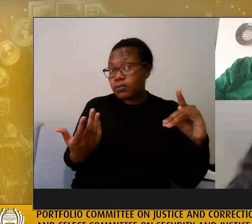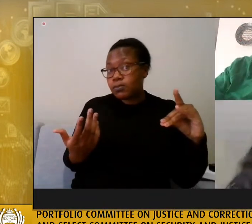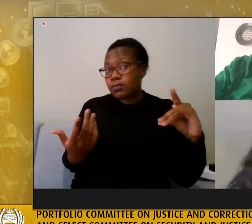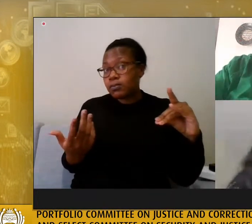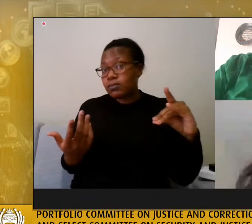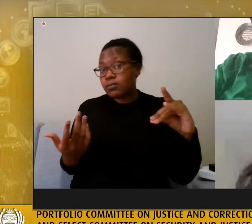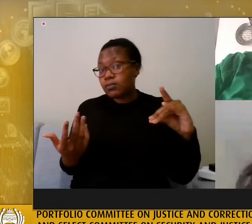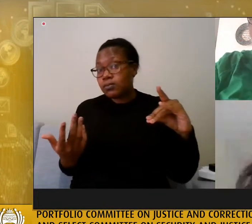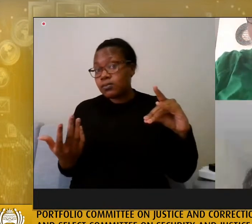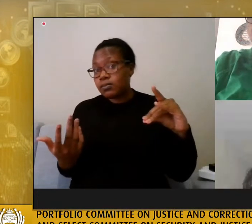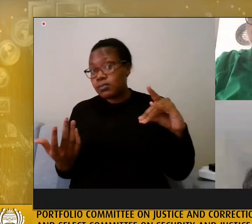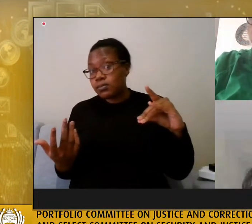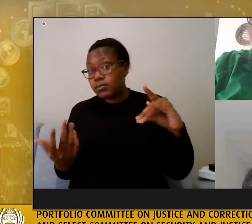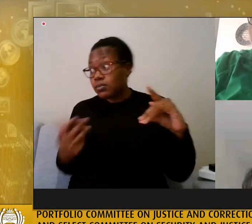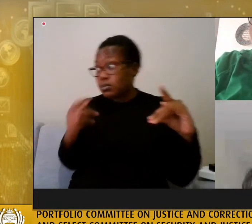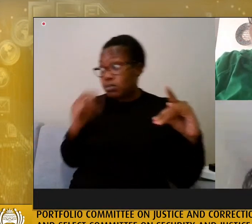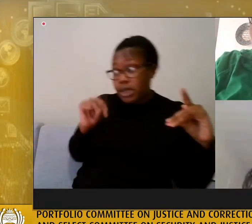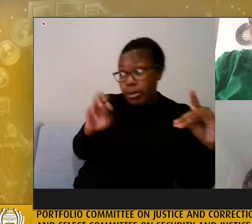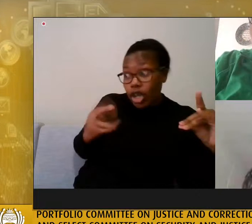Mr. Mayor?